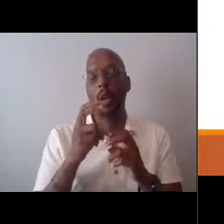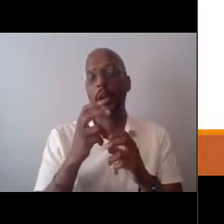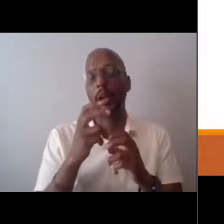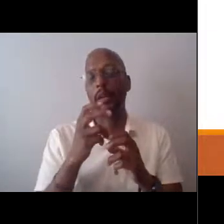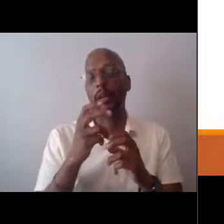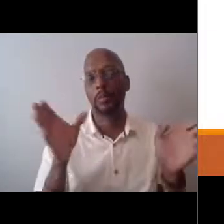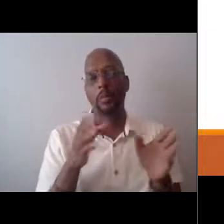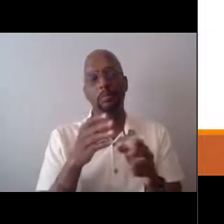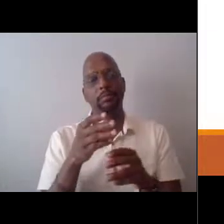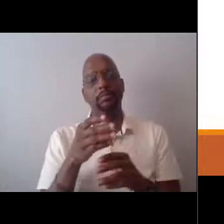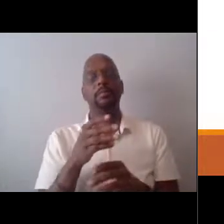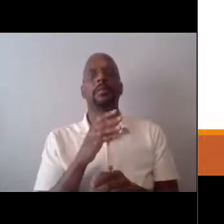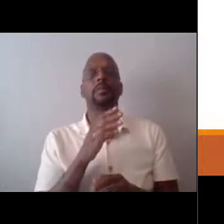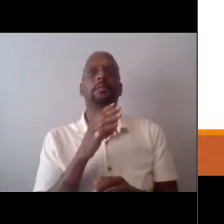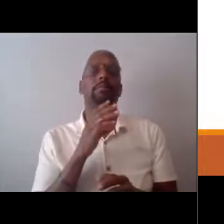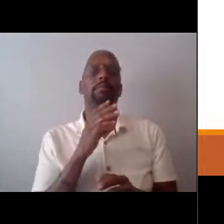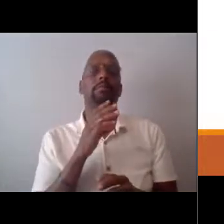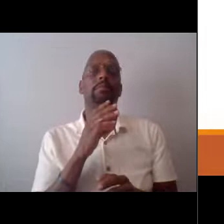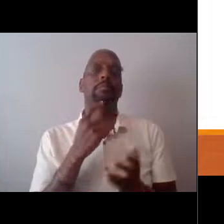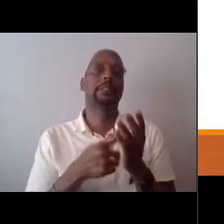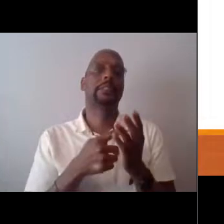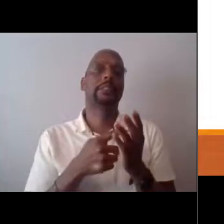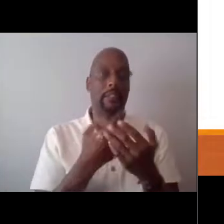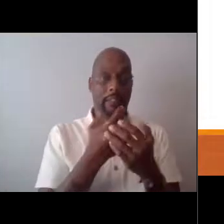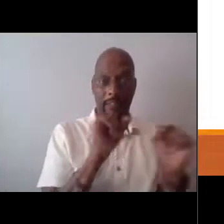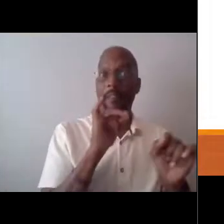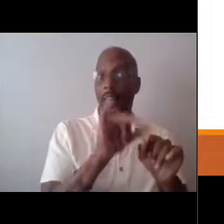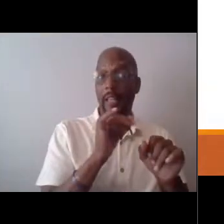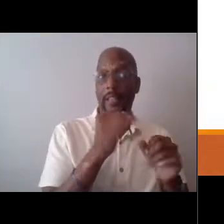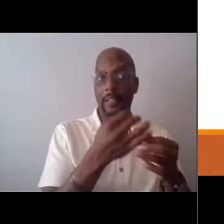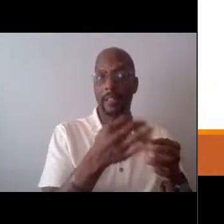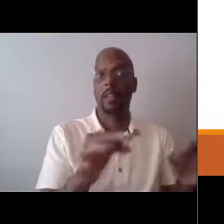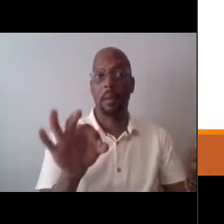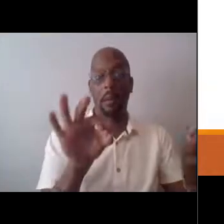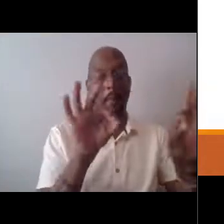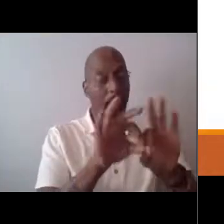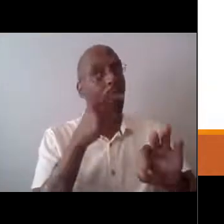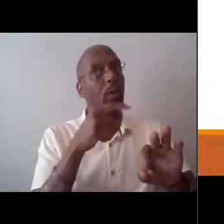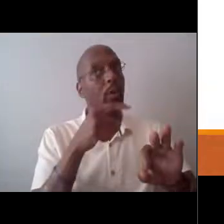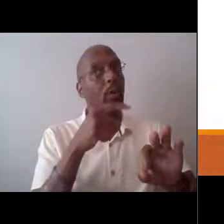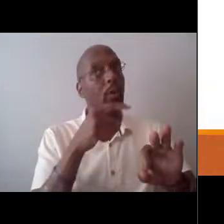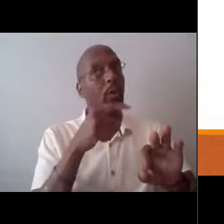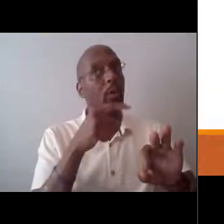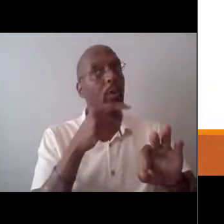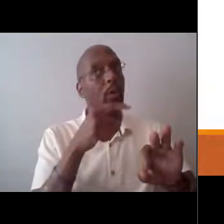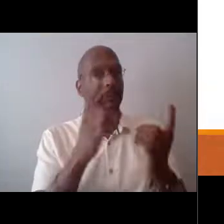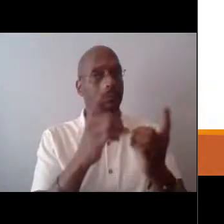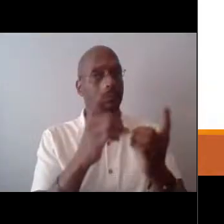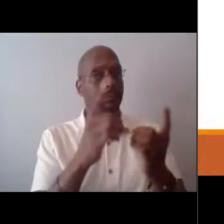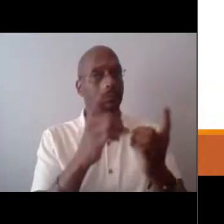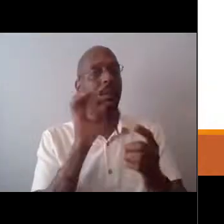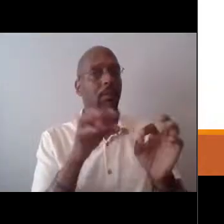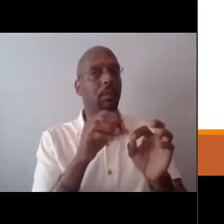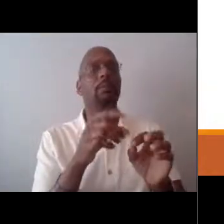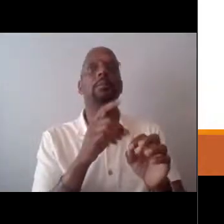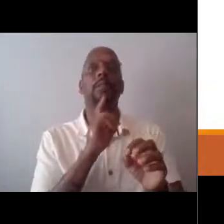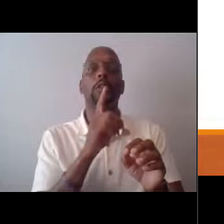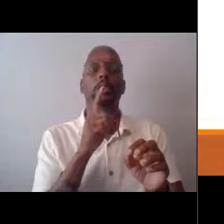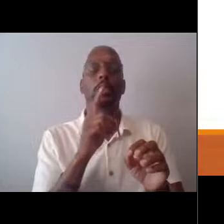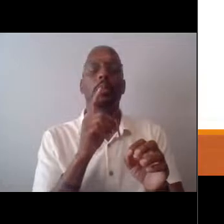crash exposure. So safety is absolutely a critical priority for the department, and we wanted to make sure that that is reflected in the